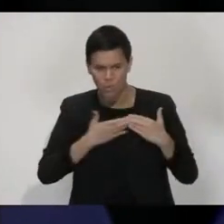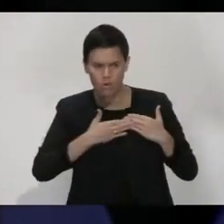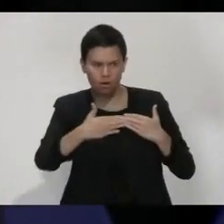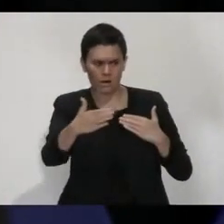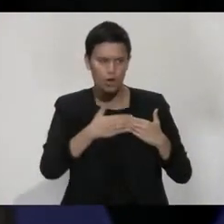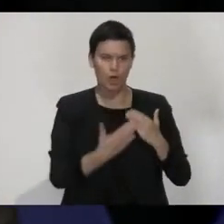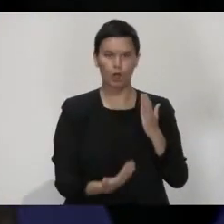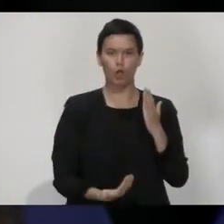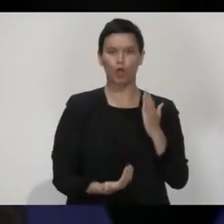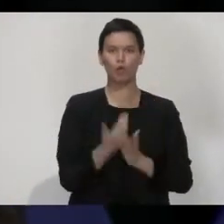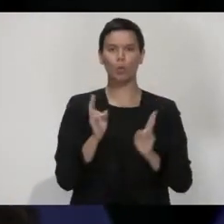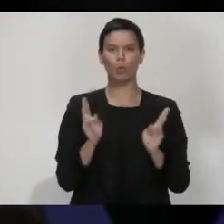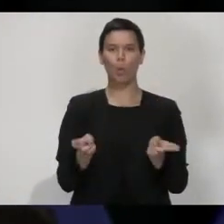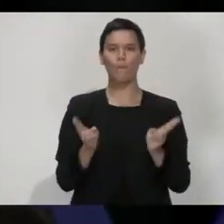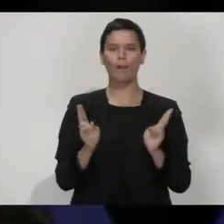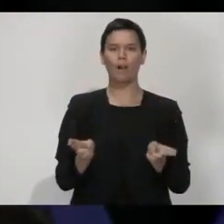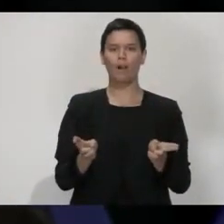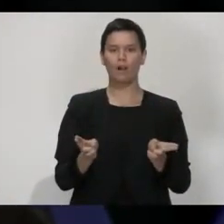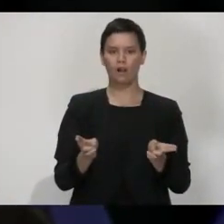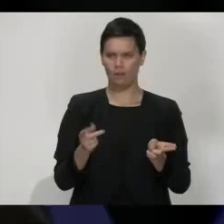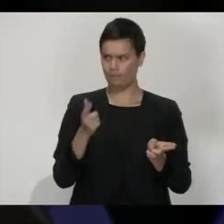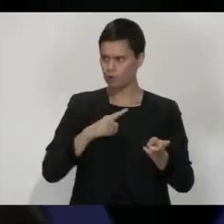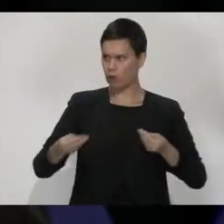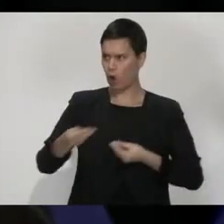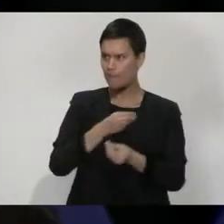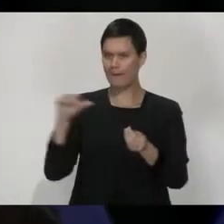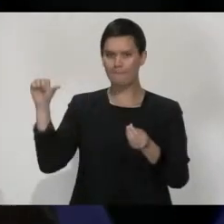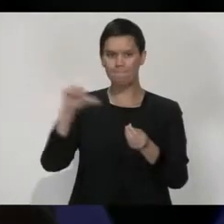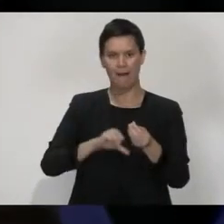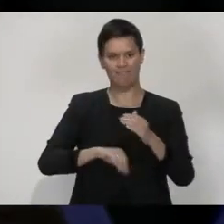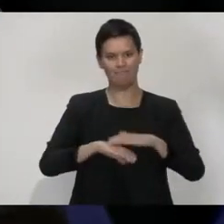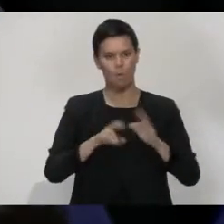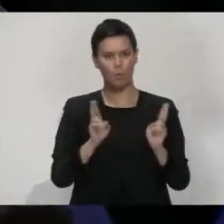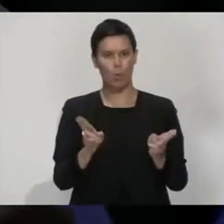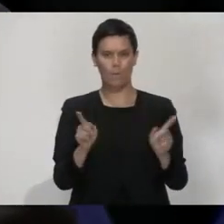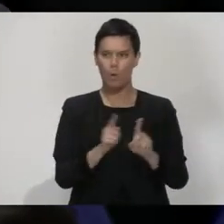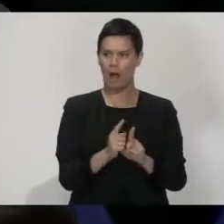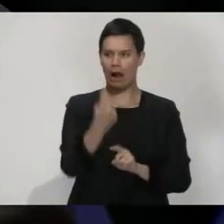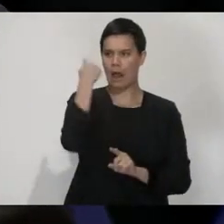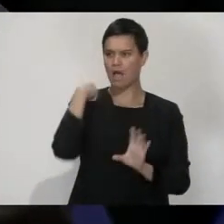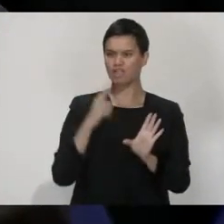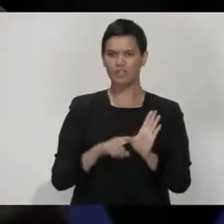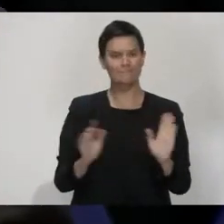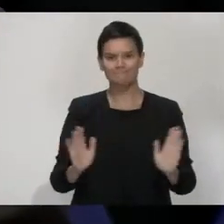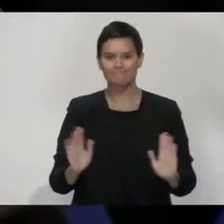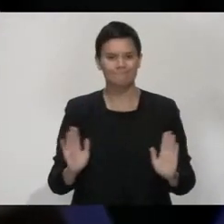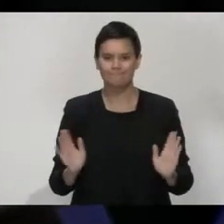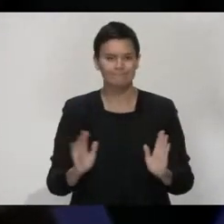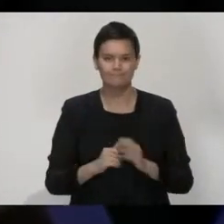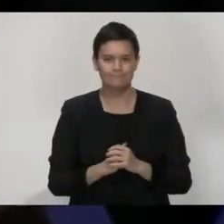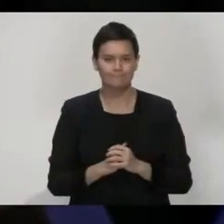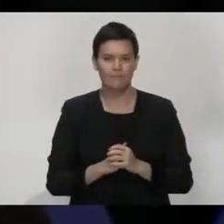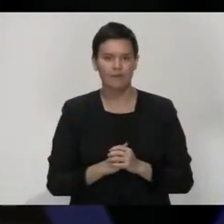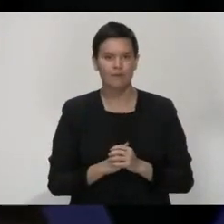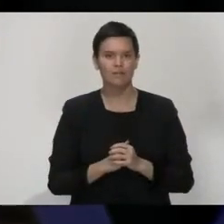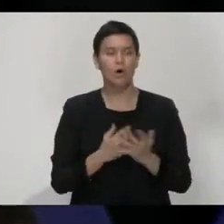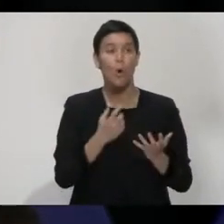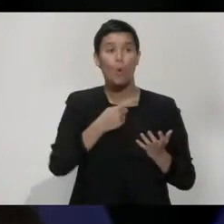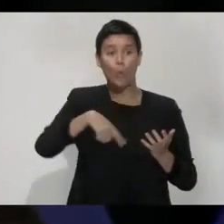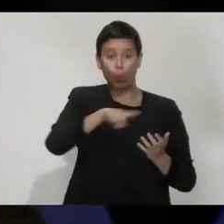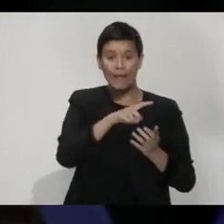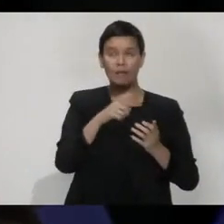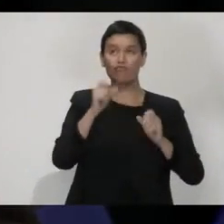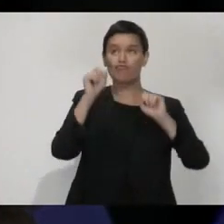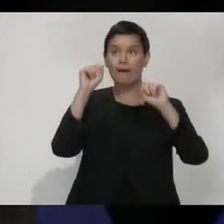wage subsidy ended. Businesses have been reorganising themselves. So the point really just to make is that there's a very large number of people whose